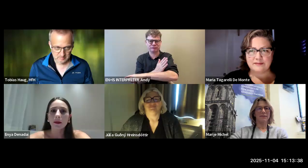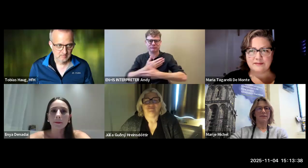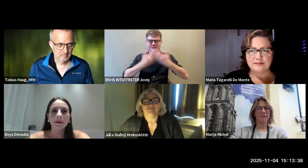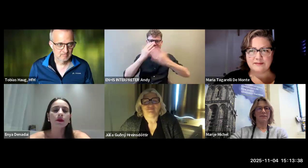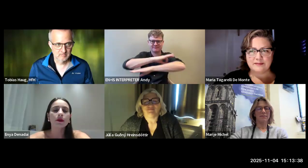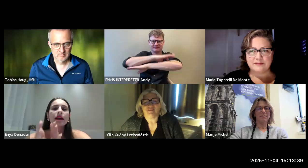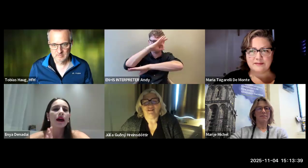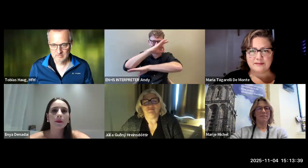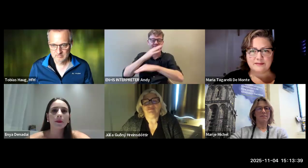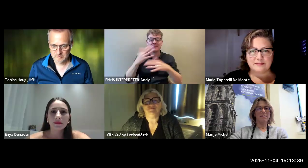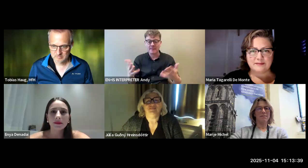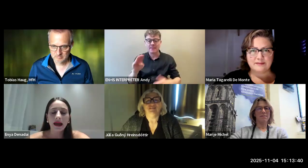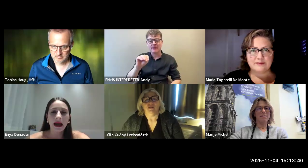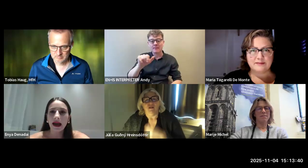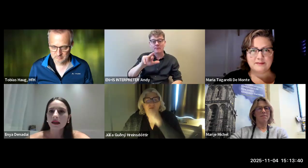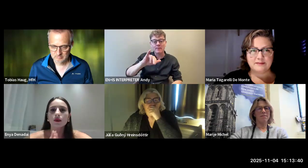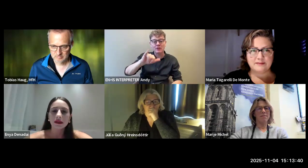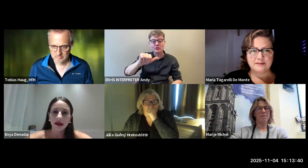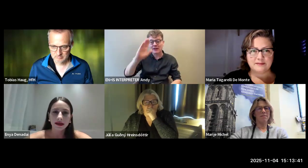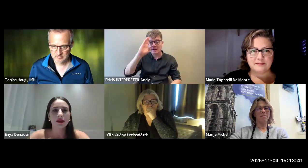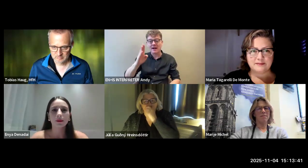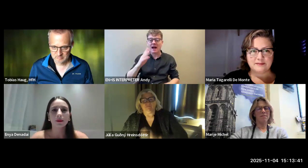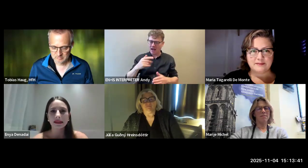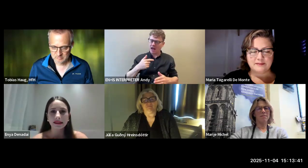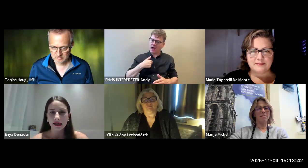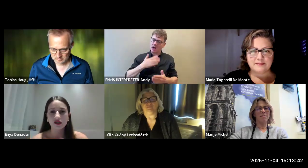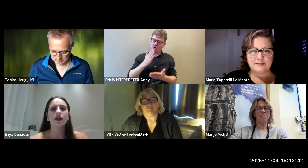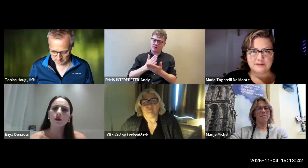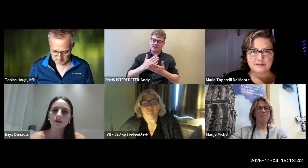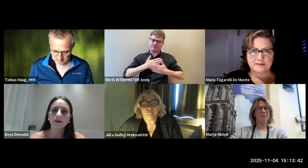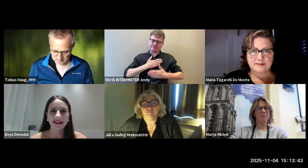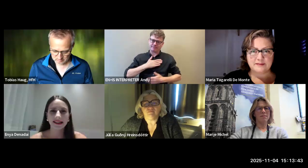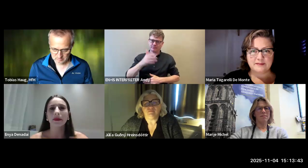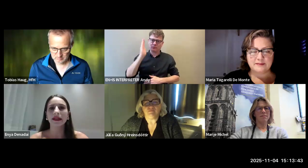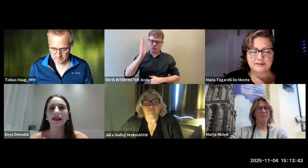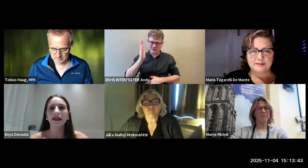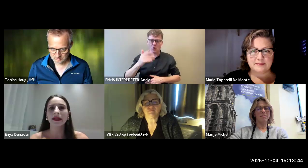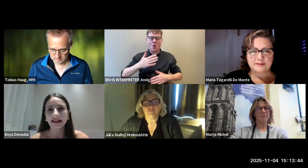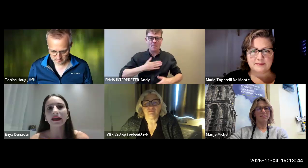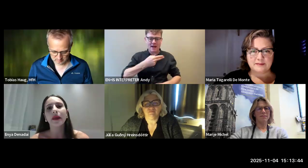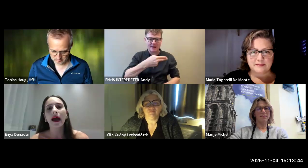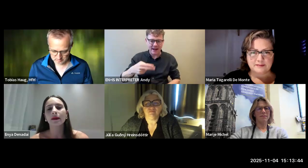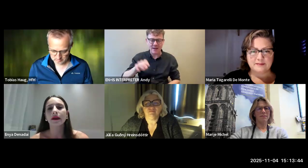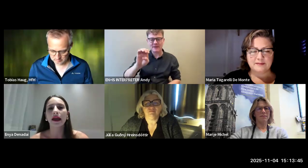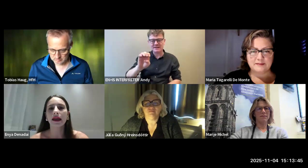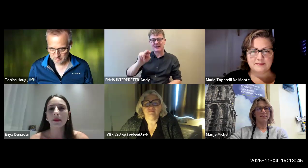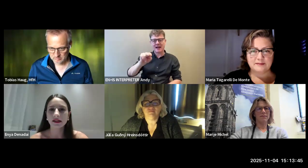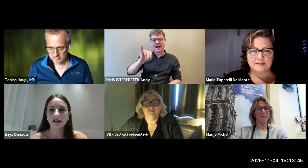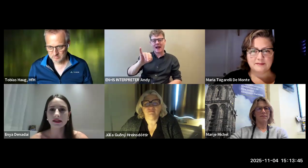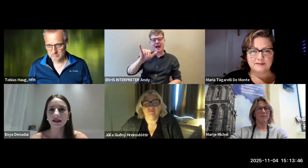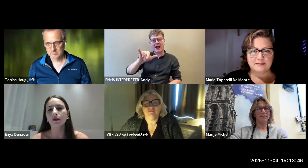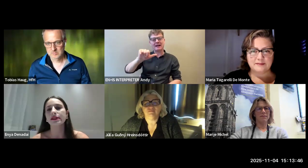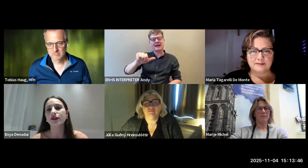Well, Maria, I really liked your presentation. Oh, by the name, my name is Enya. I'm